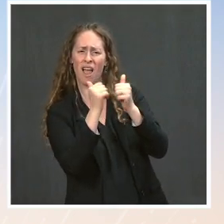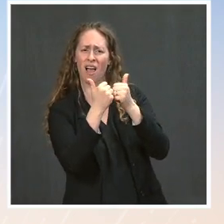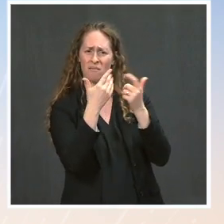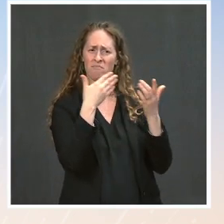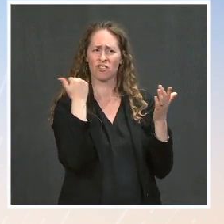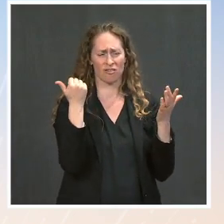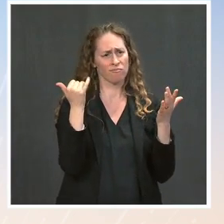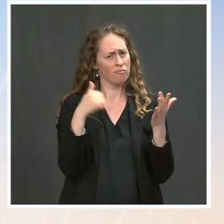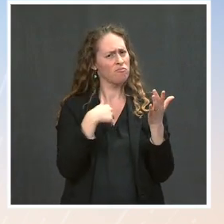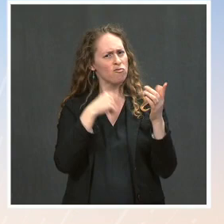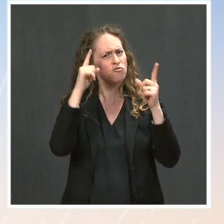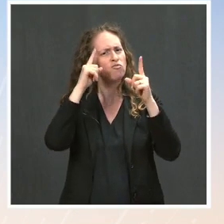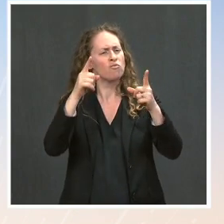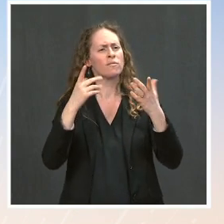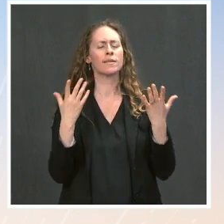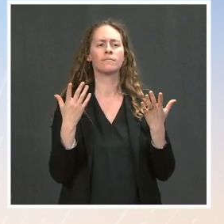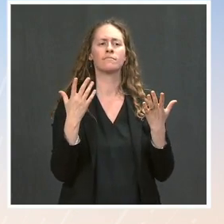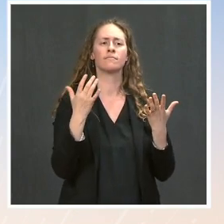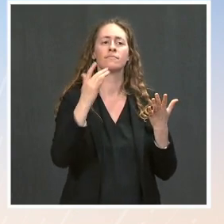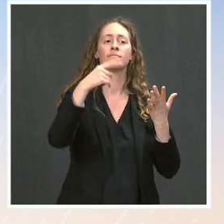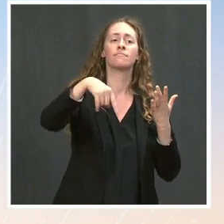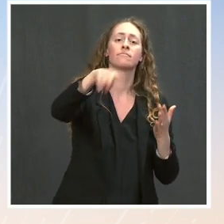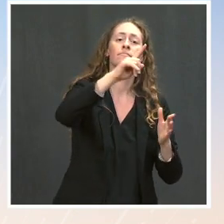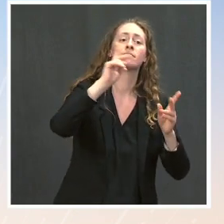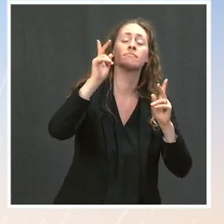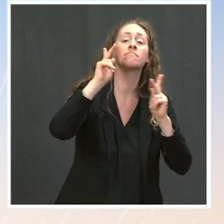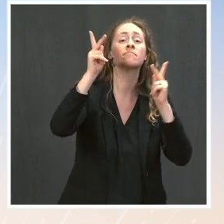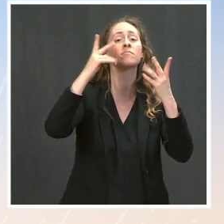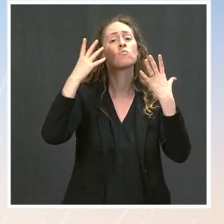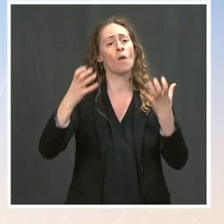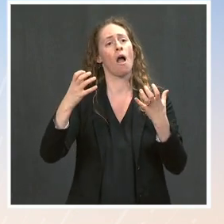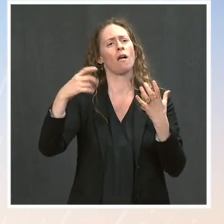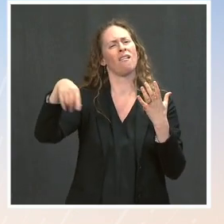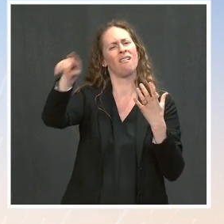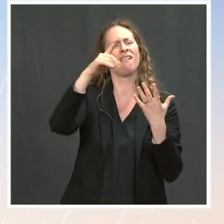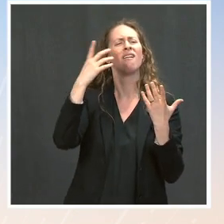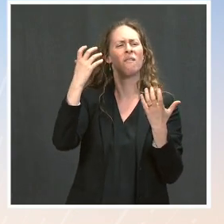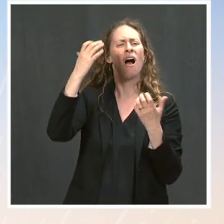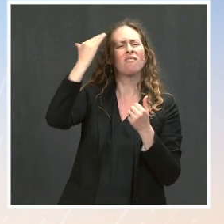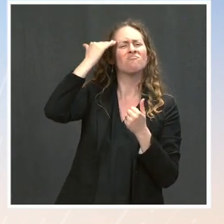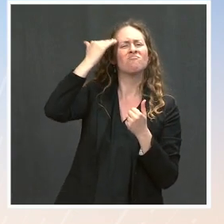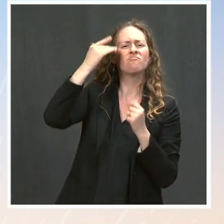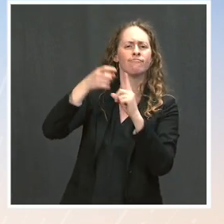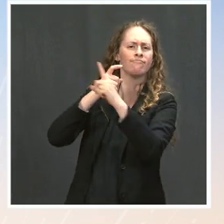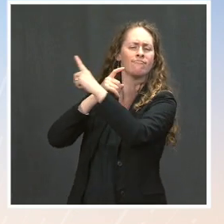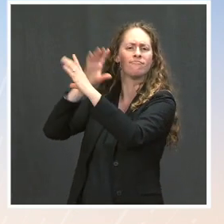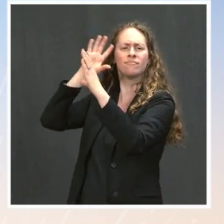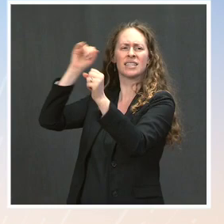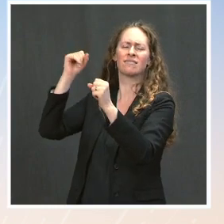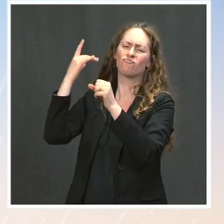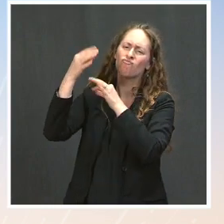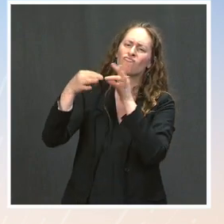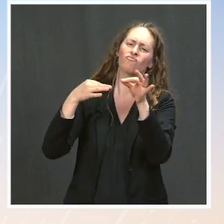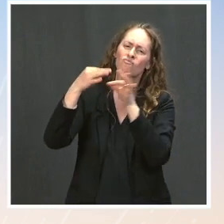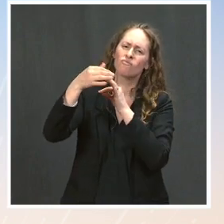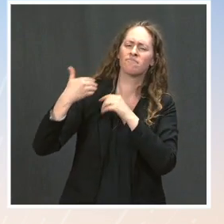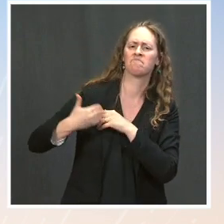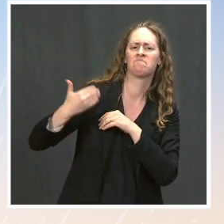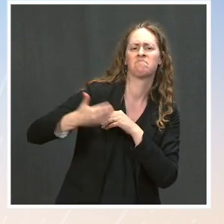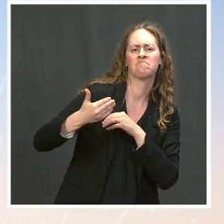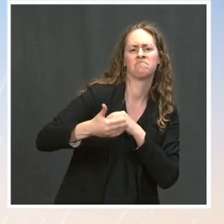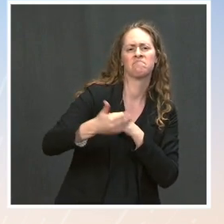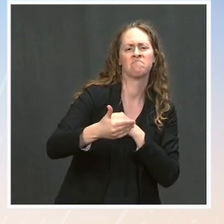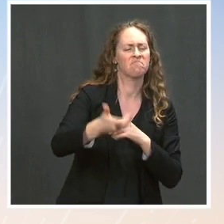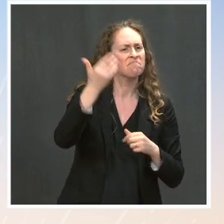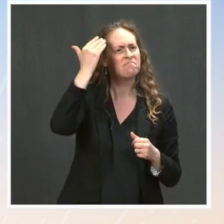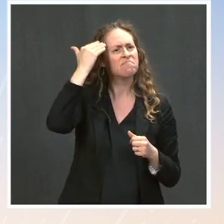American public, governors hear quite a great deal from the president on his plans to get the pandemic under control, and he it's in